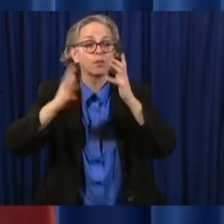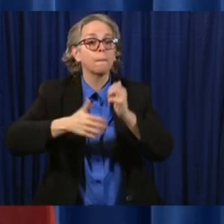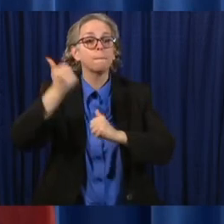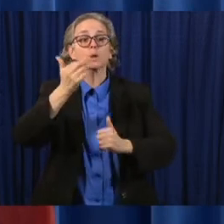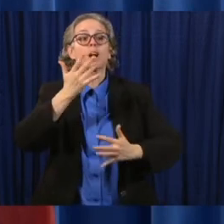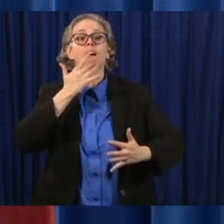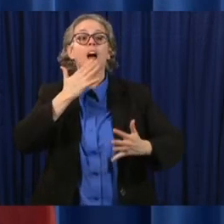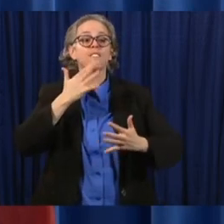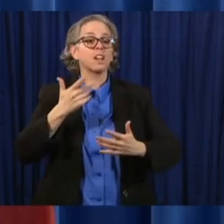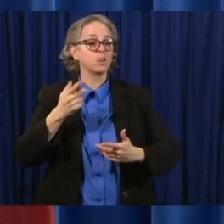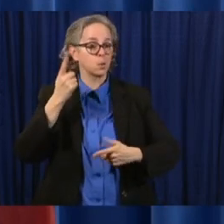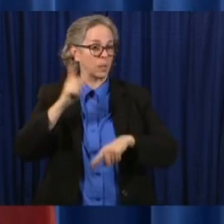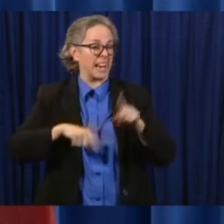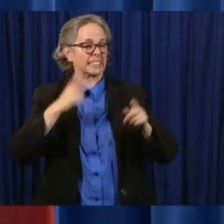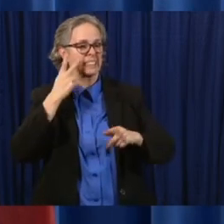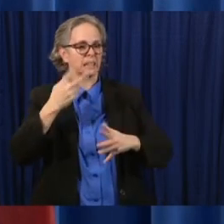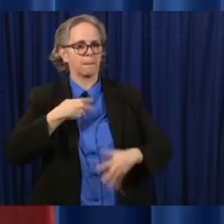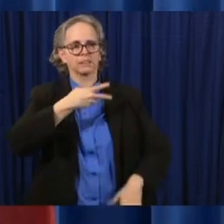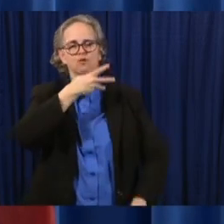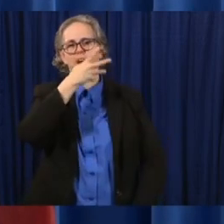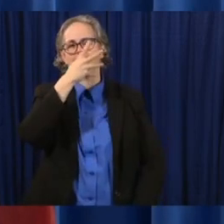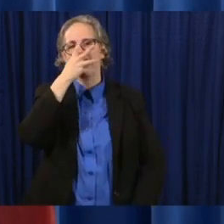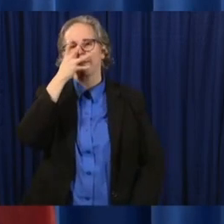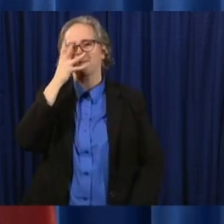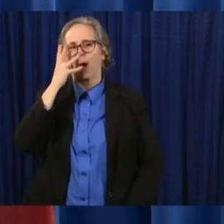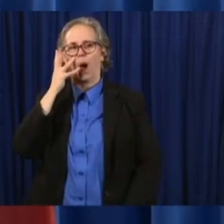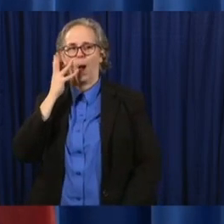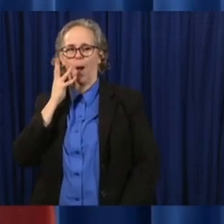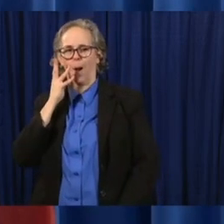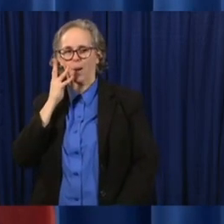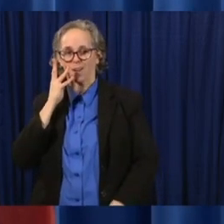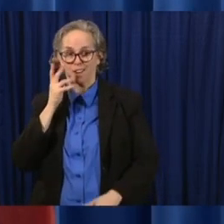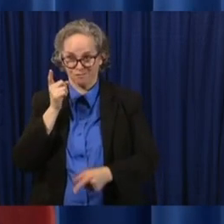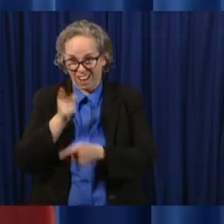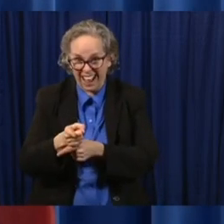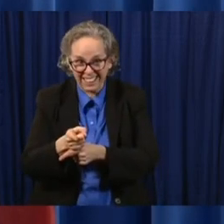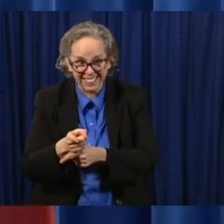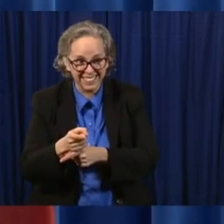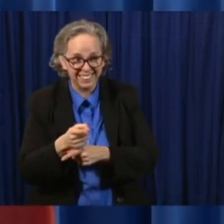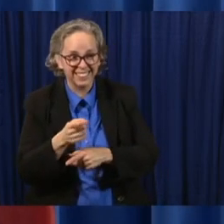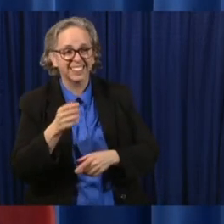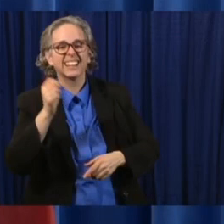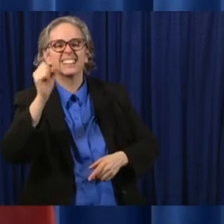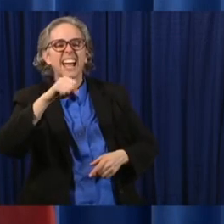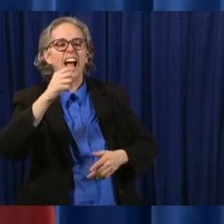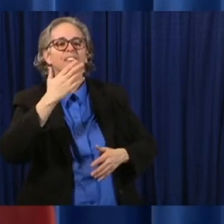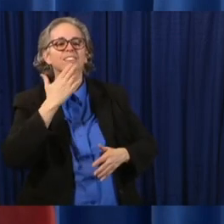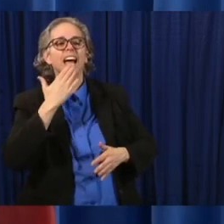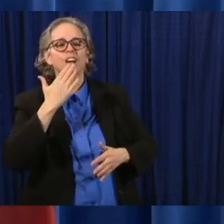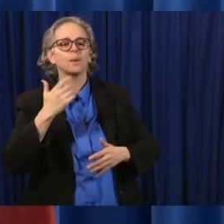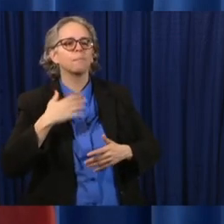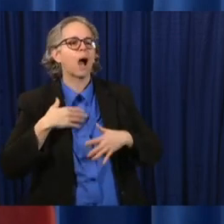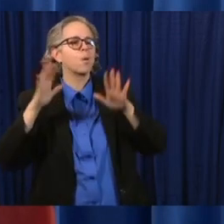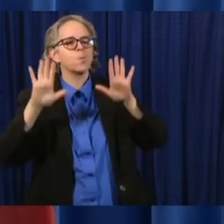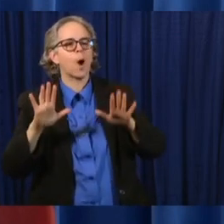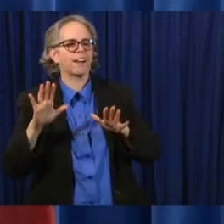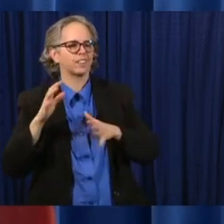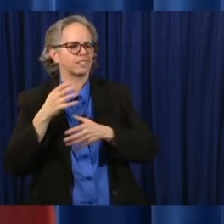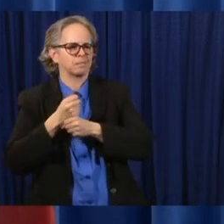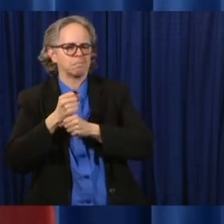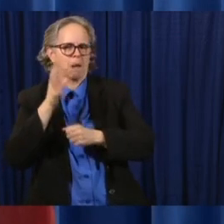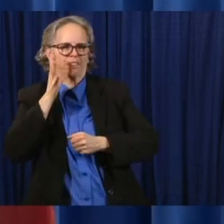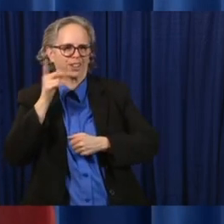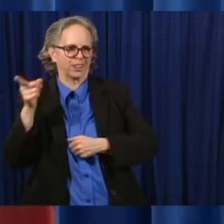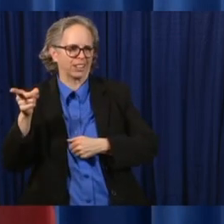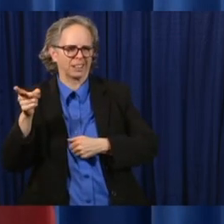it is a rainbow. It's actually I guess, popsicles. right? And Rainbow? thank you to my Anyway, wonderful, industrious mother who's been like a sweatshop